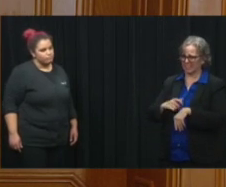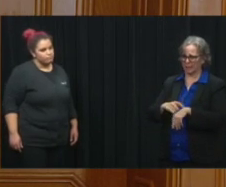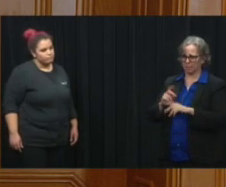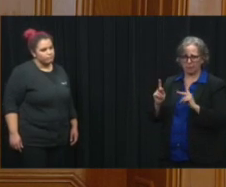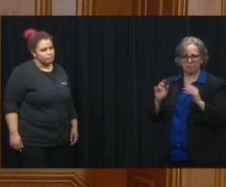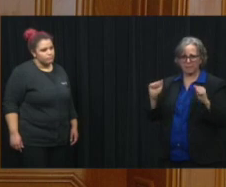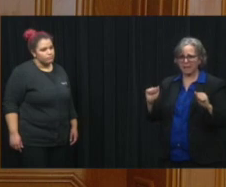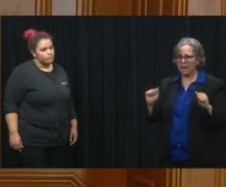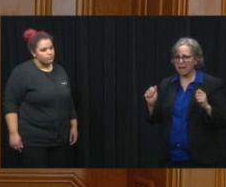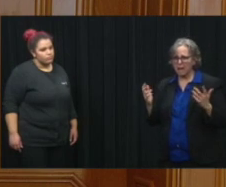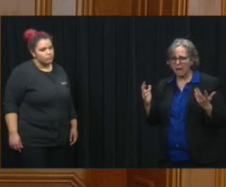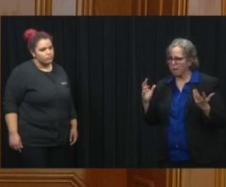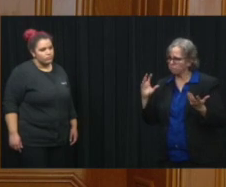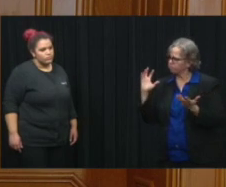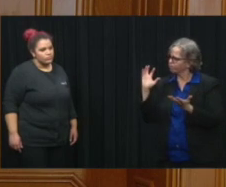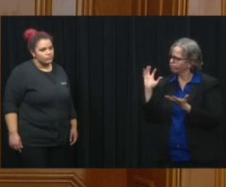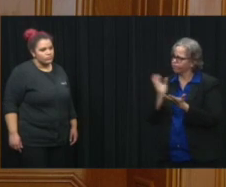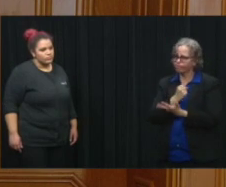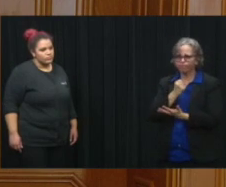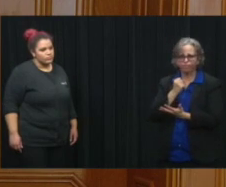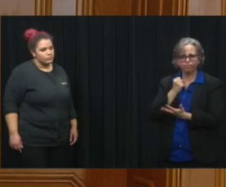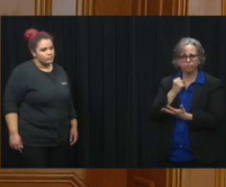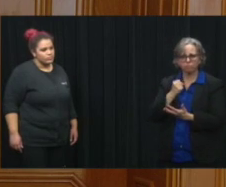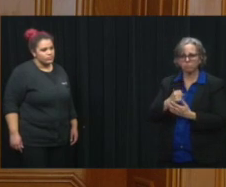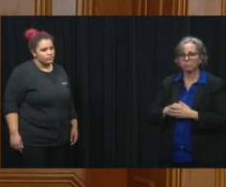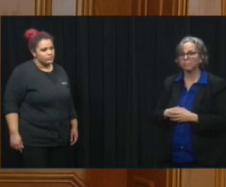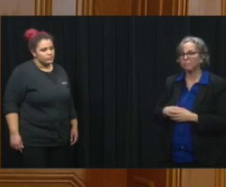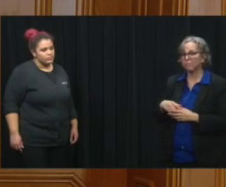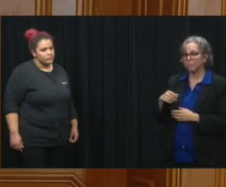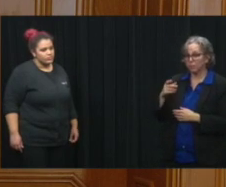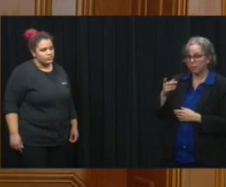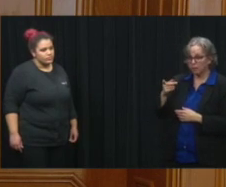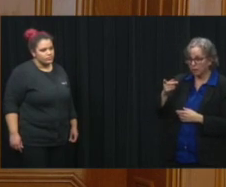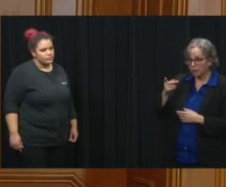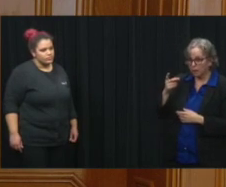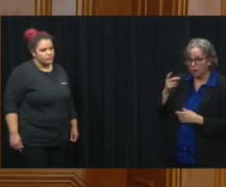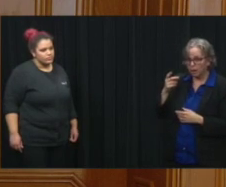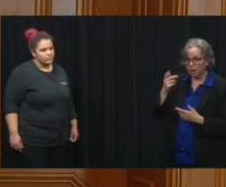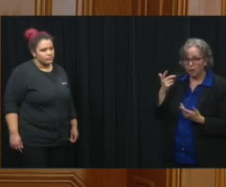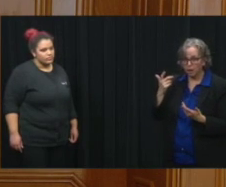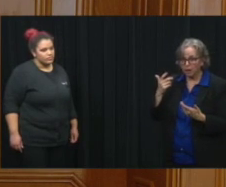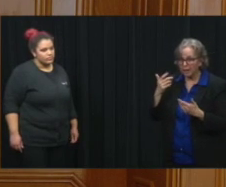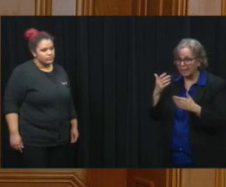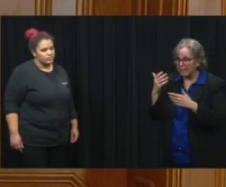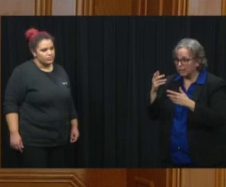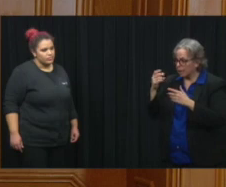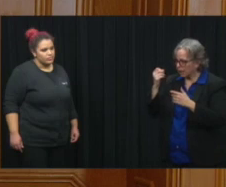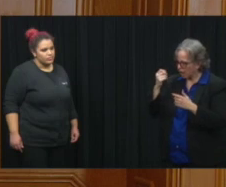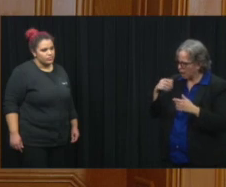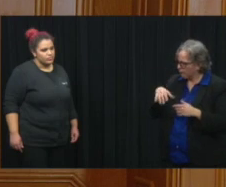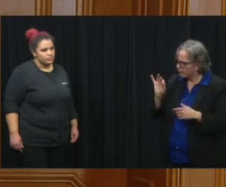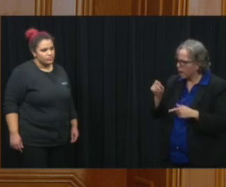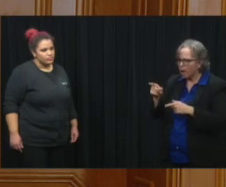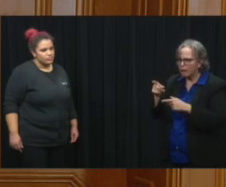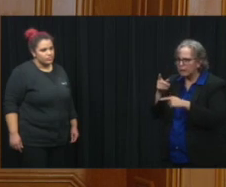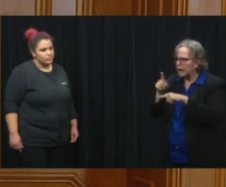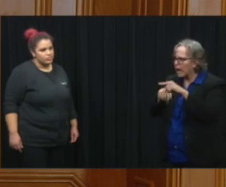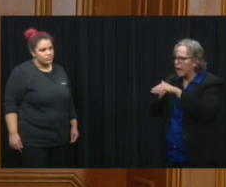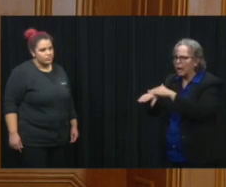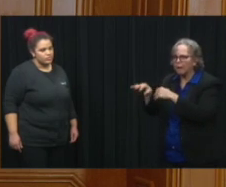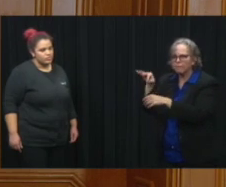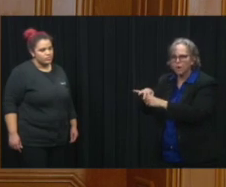that, when it sinks in that there's going to be no in-person voting, that this whole thing is going to be by absentee